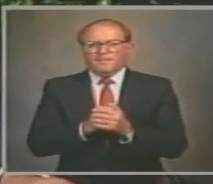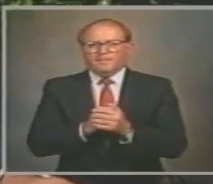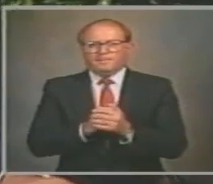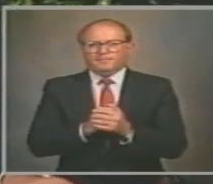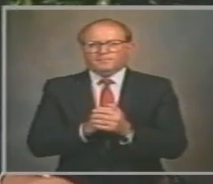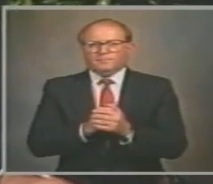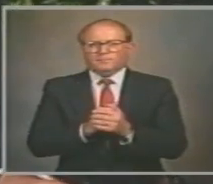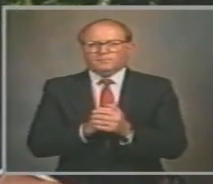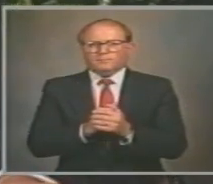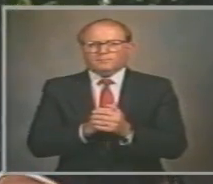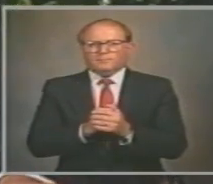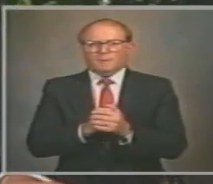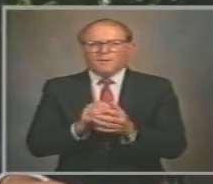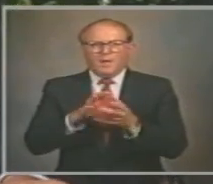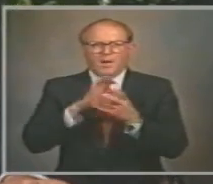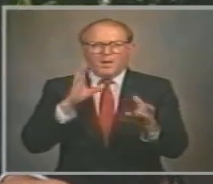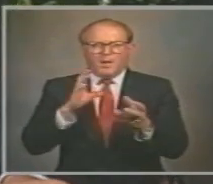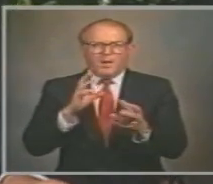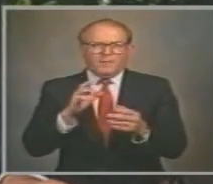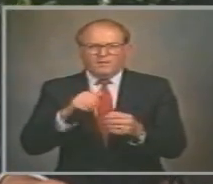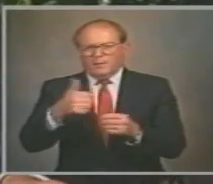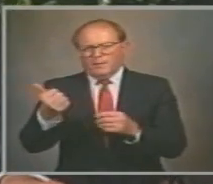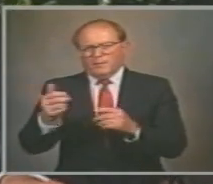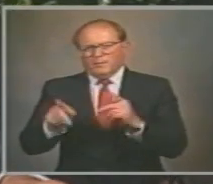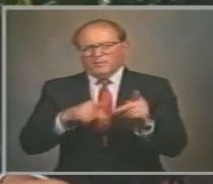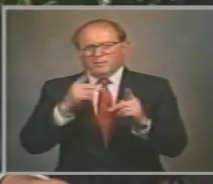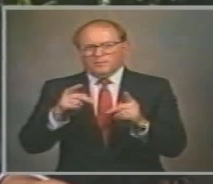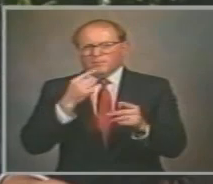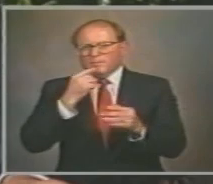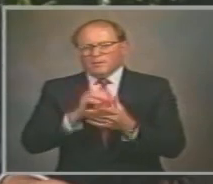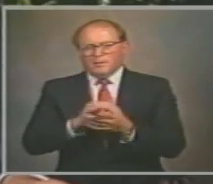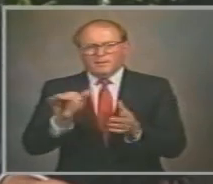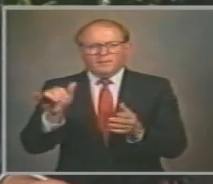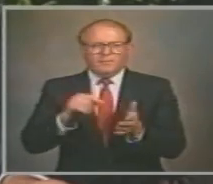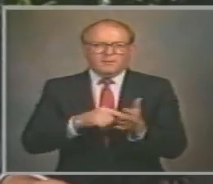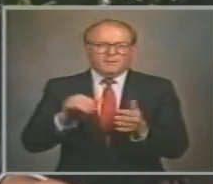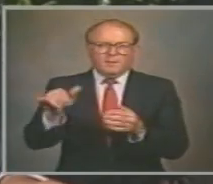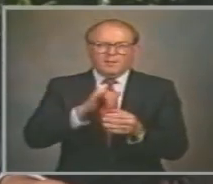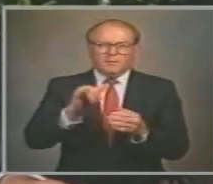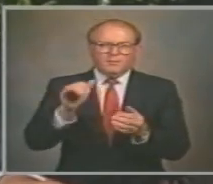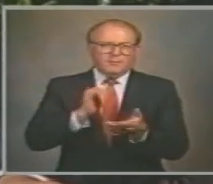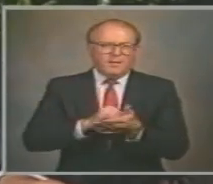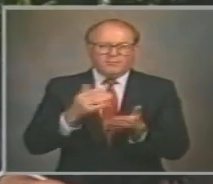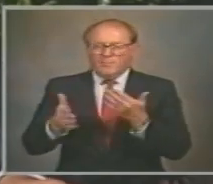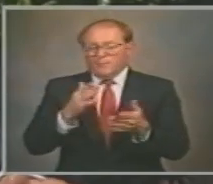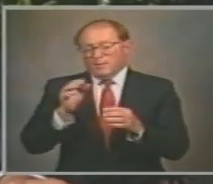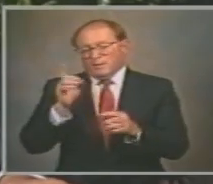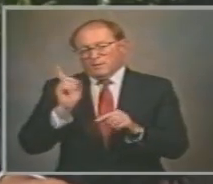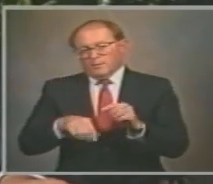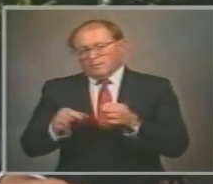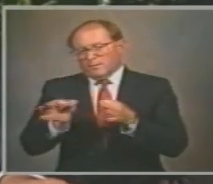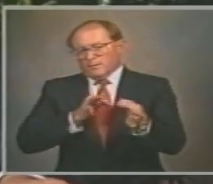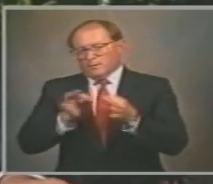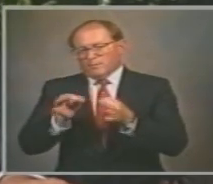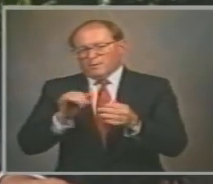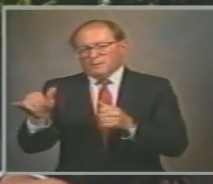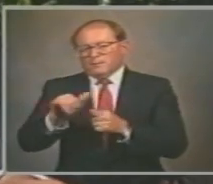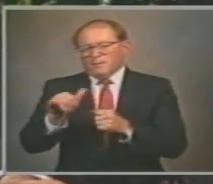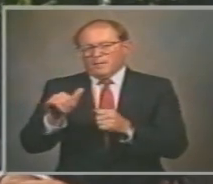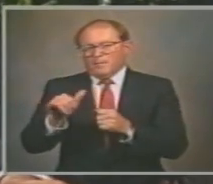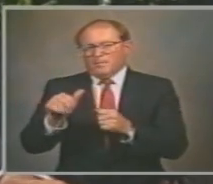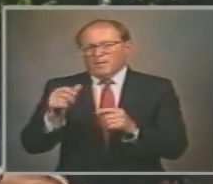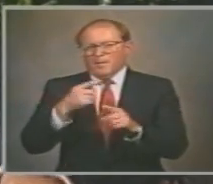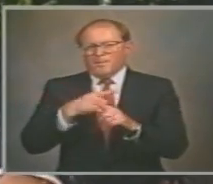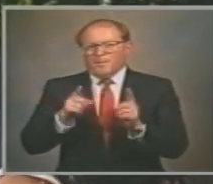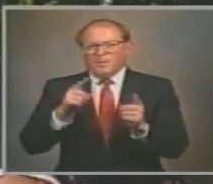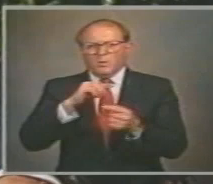Well, obviously, a lot of others believe it, who could not express it as eloquently as he did.